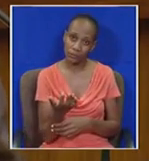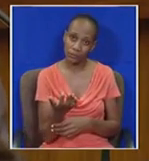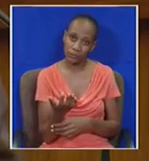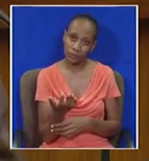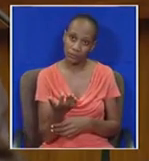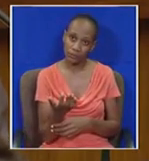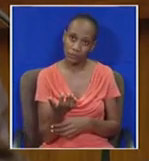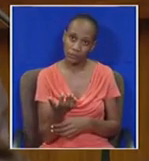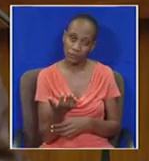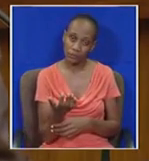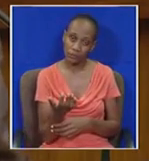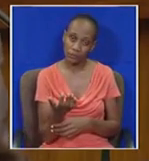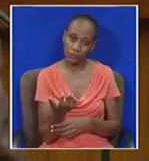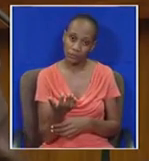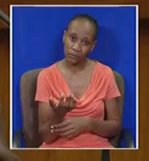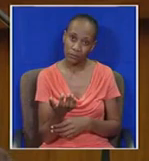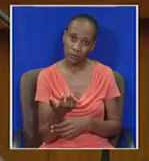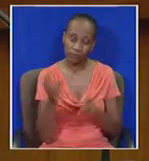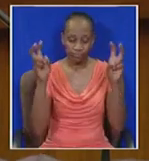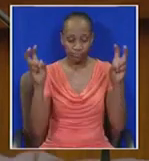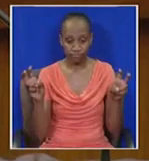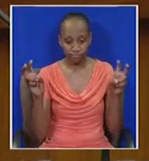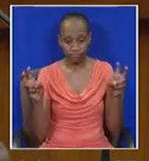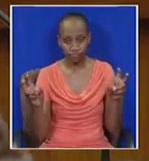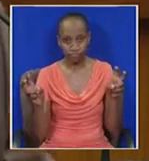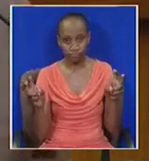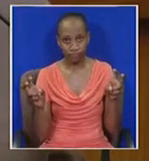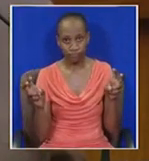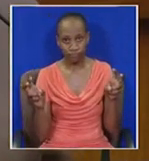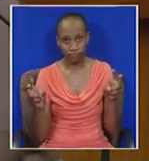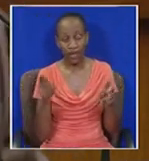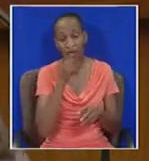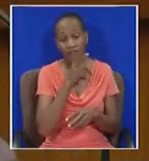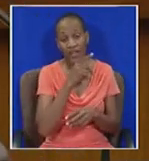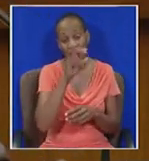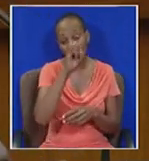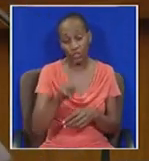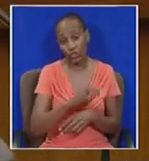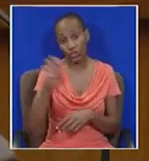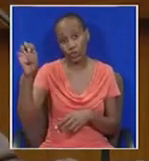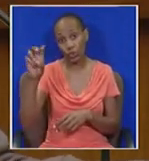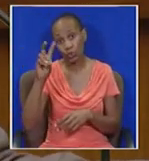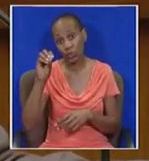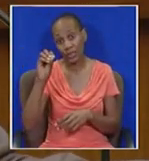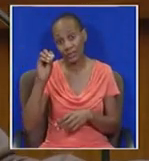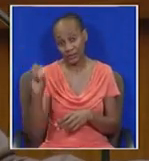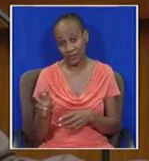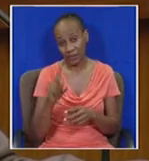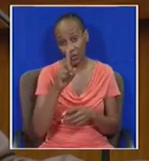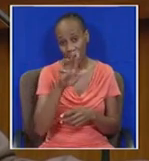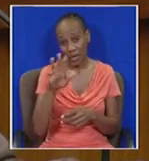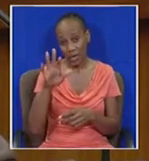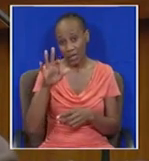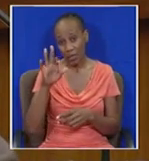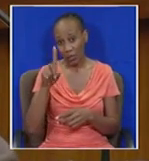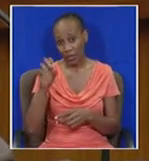the 1913 Land Act, I quote him, "Awakening on Friday, June 20, 1913, the South African